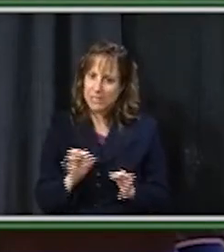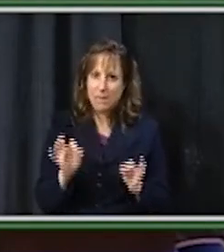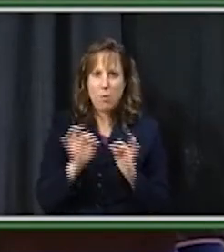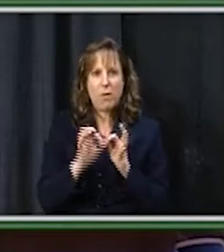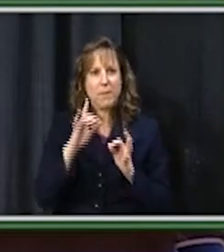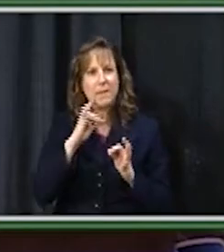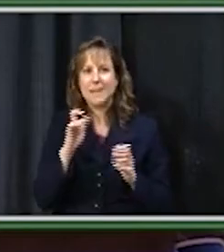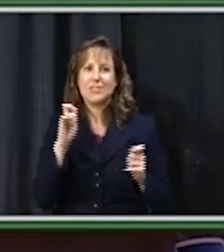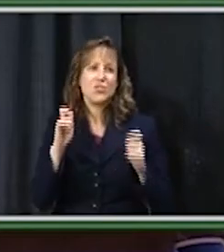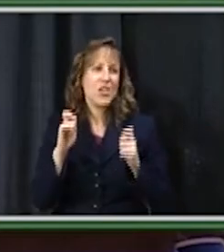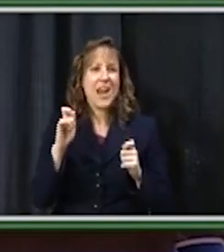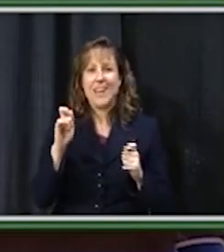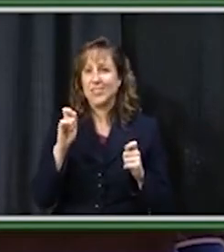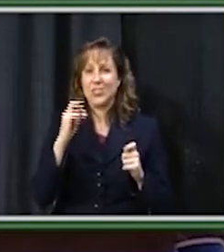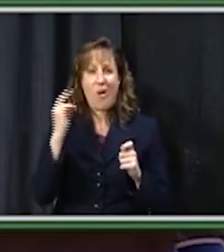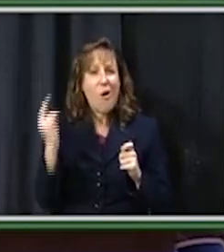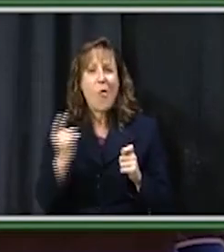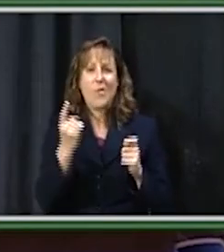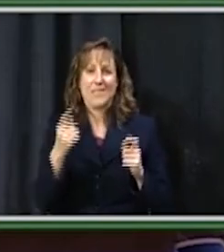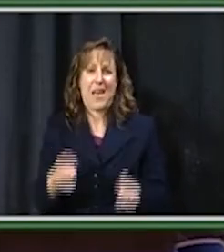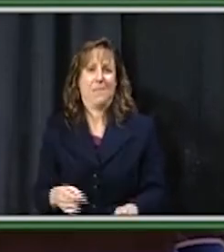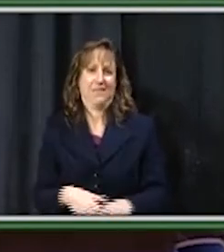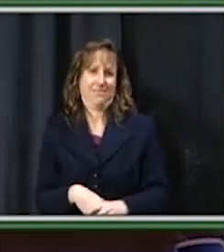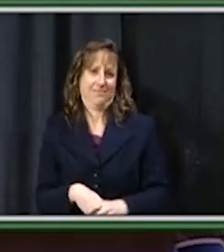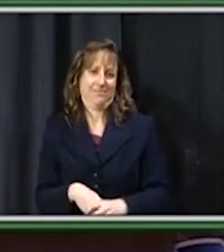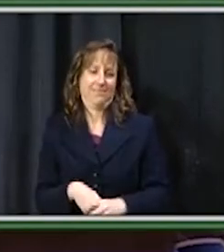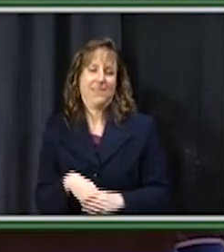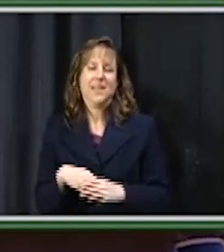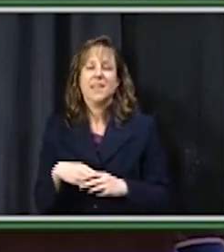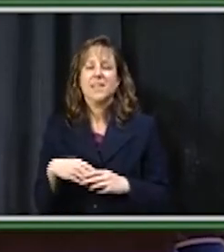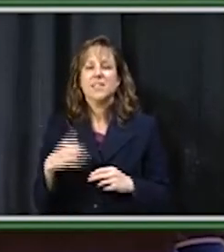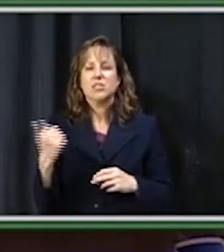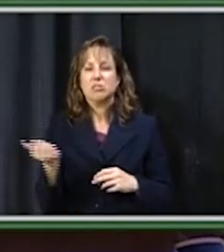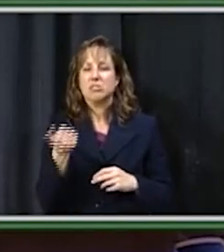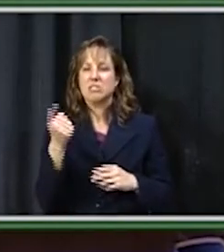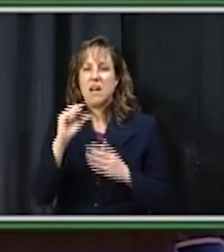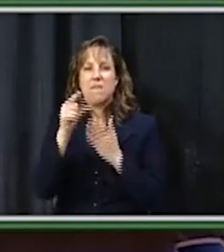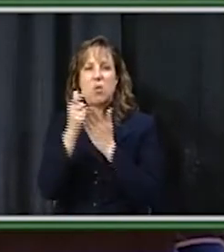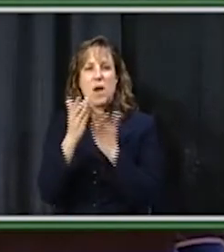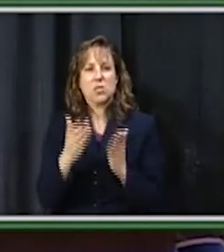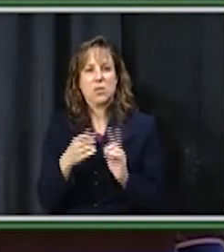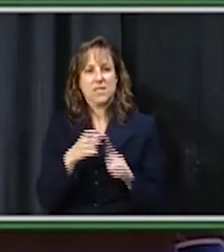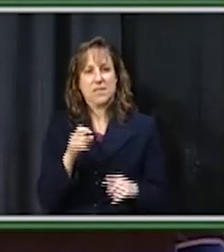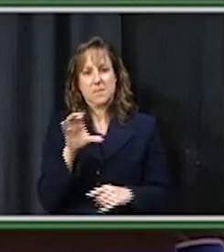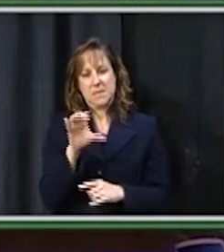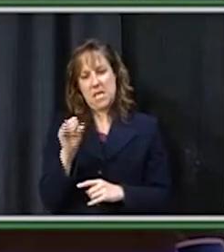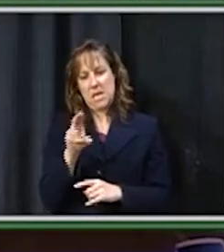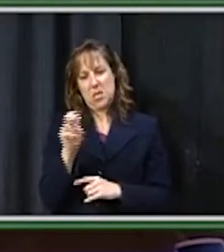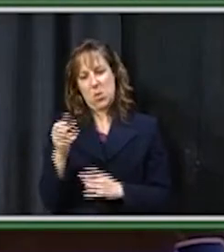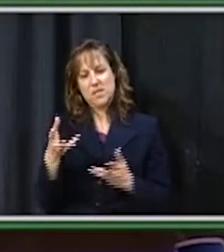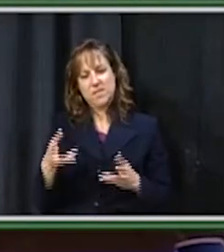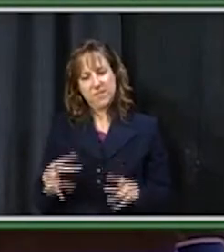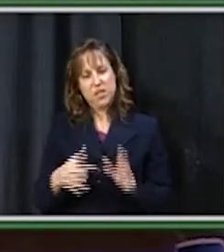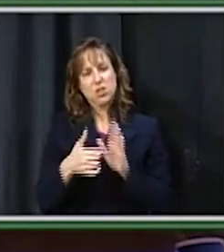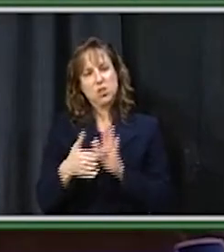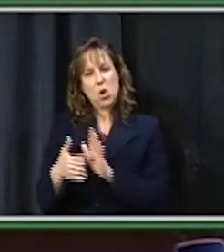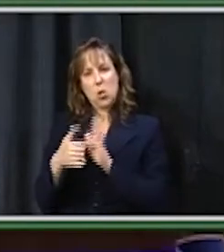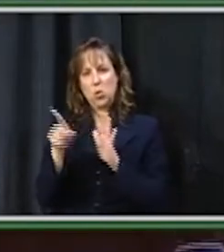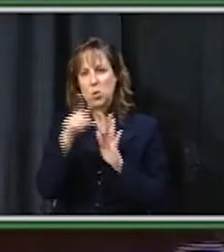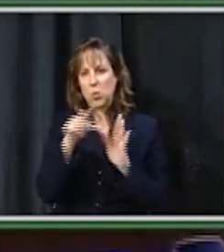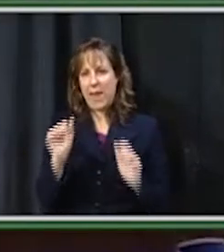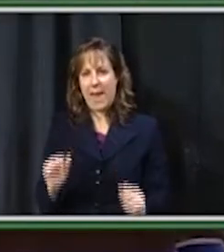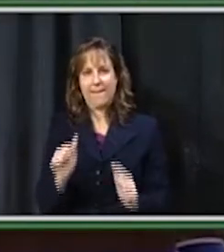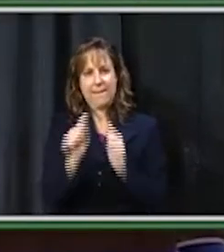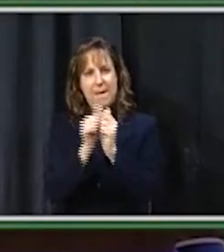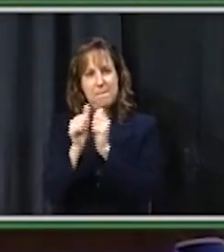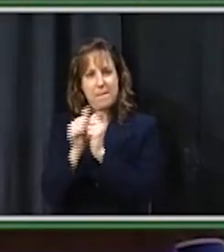never stop coming. And as graduates of Sacramento State, you have already demonstrated that you can compete with anyone